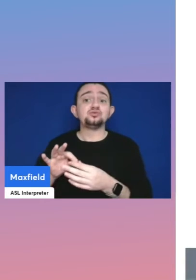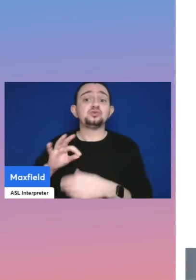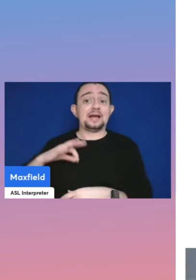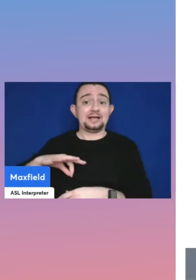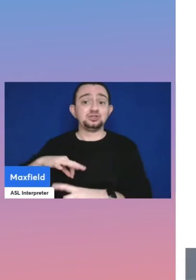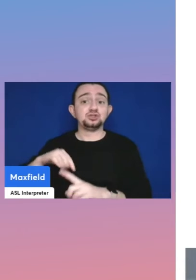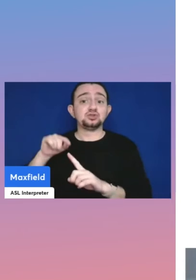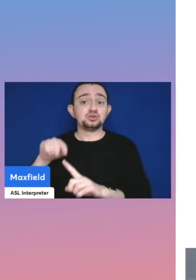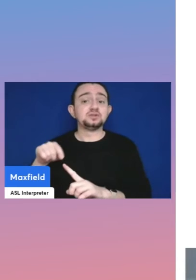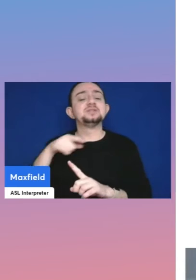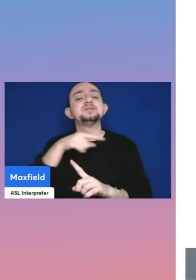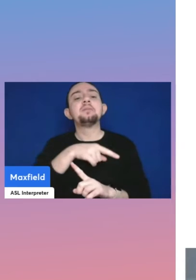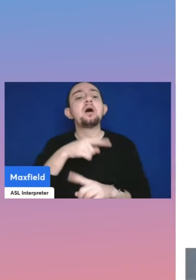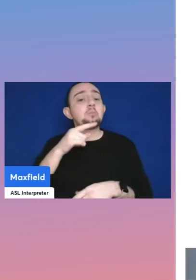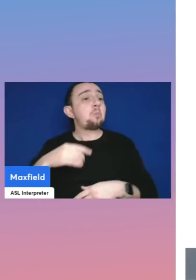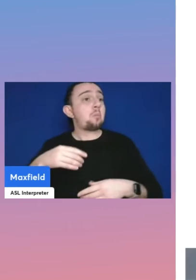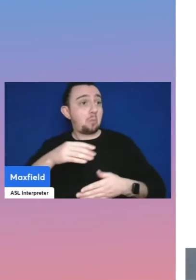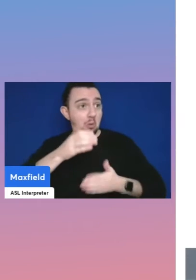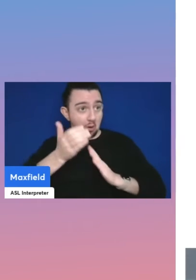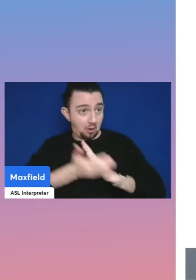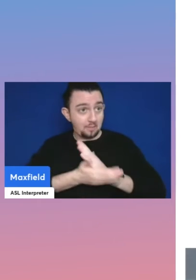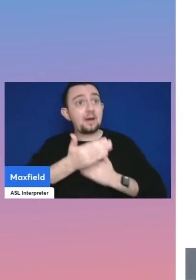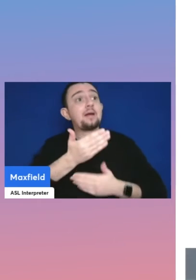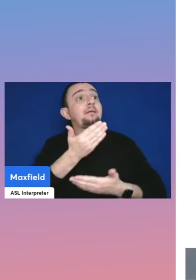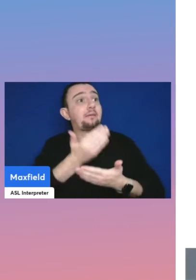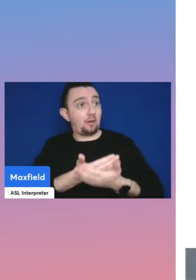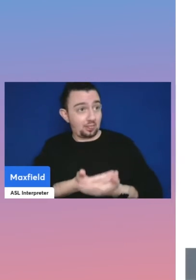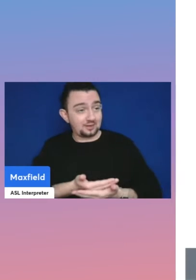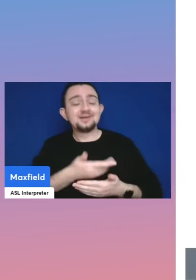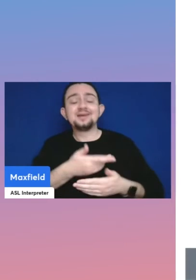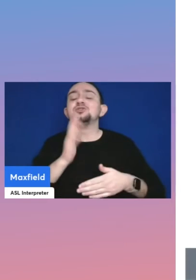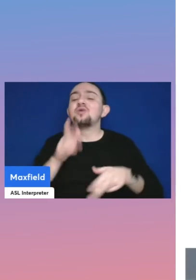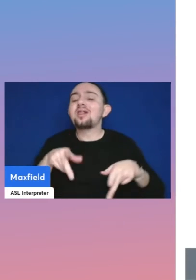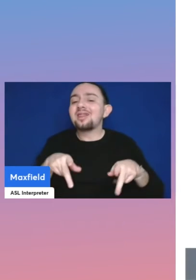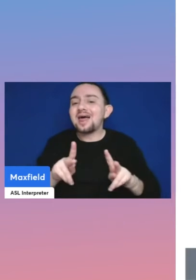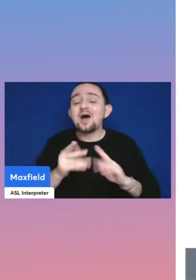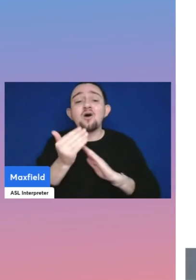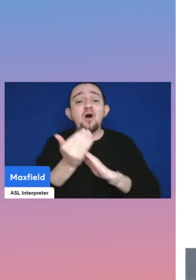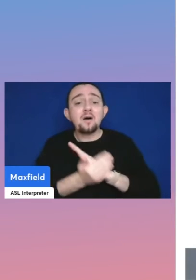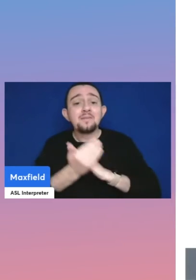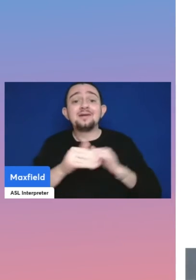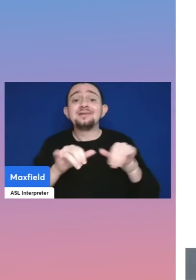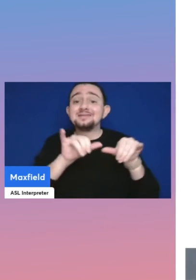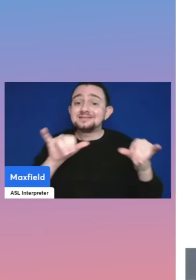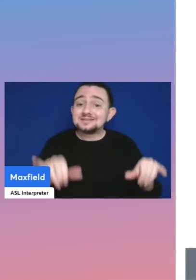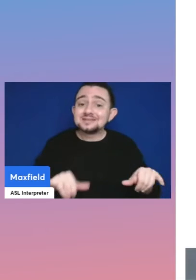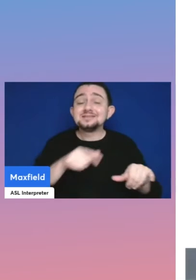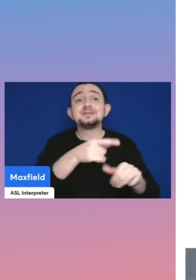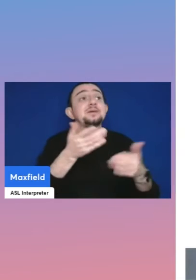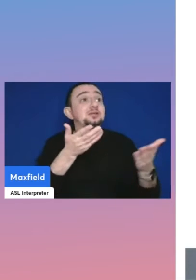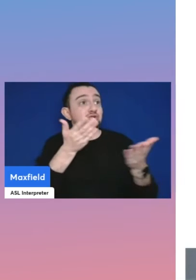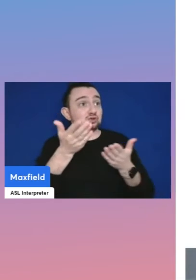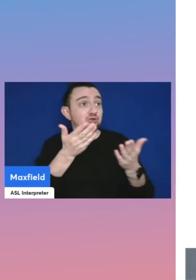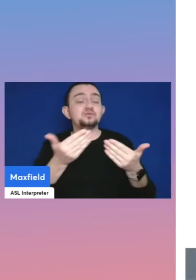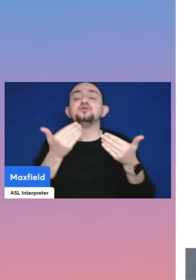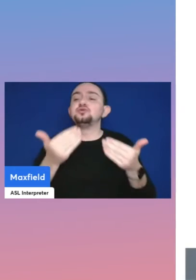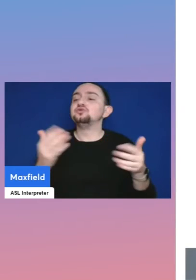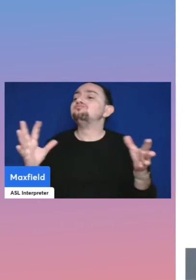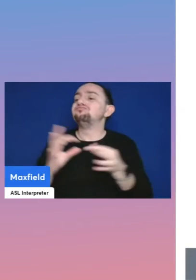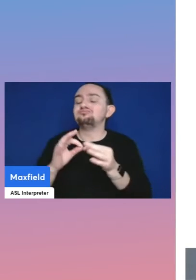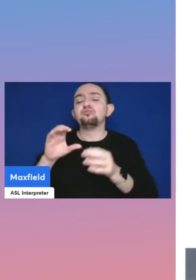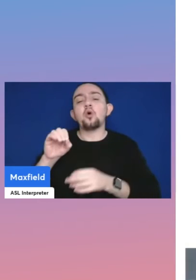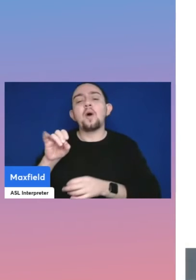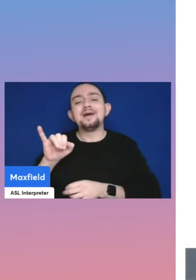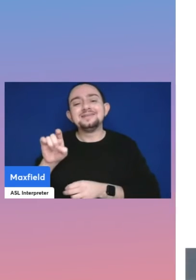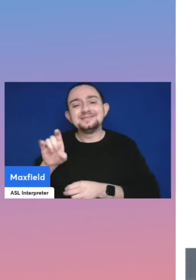automated authentication because it enables automated systems and services to authenticate with Vault using OIDC.